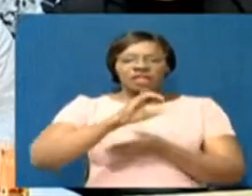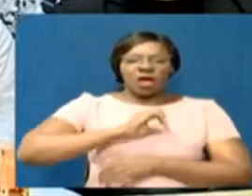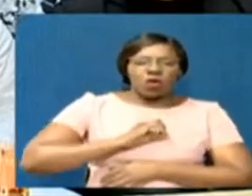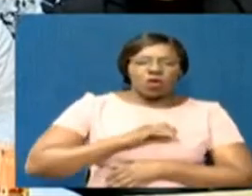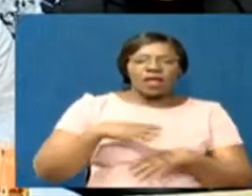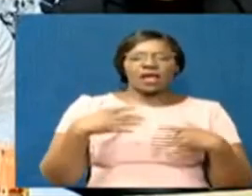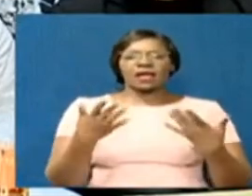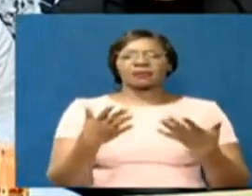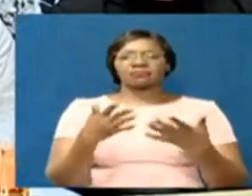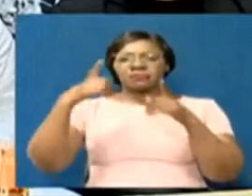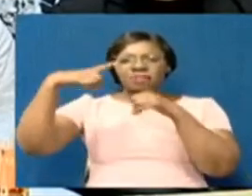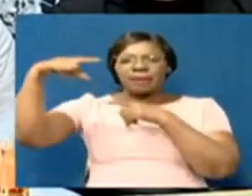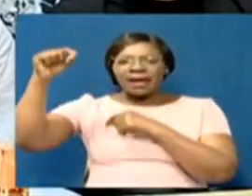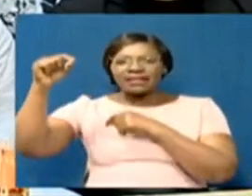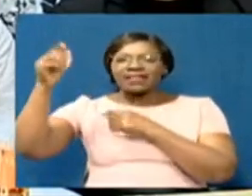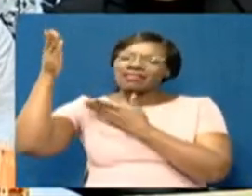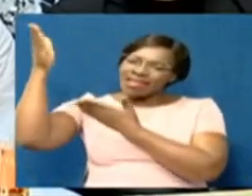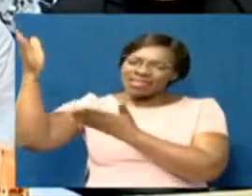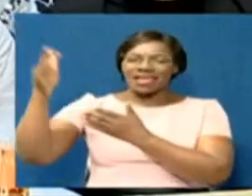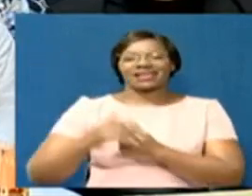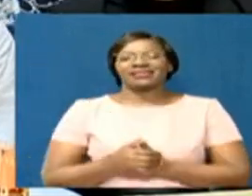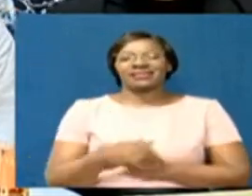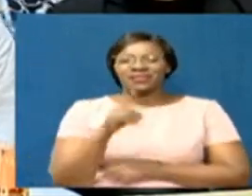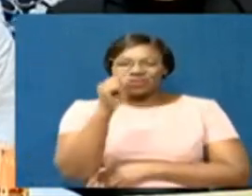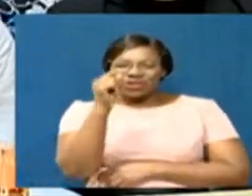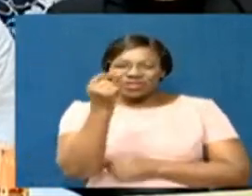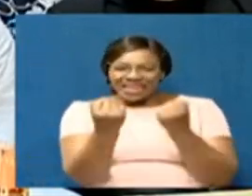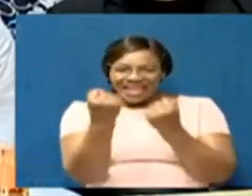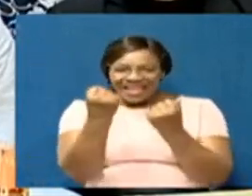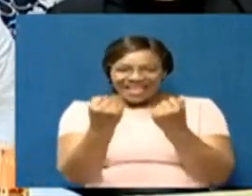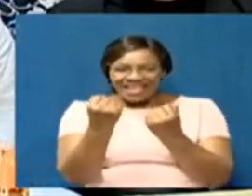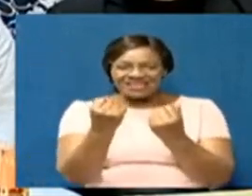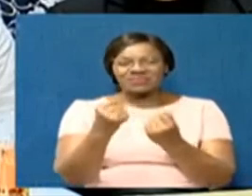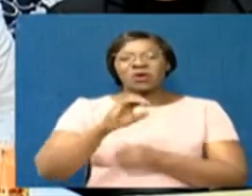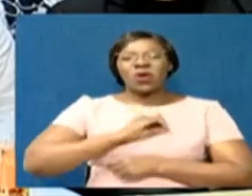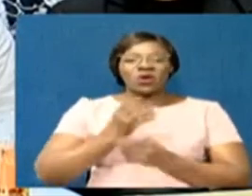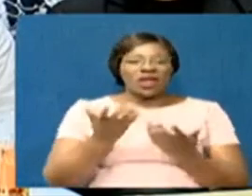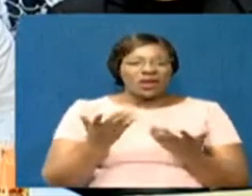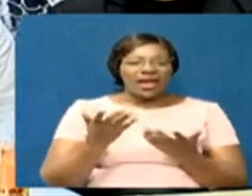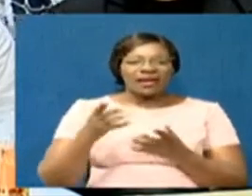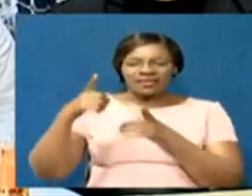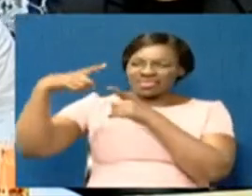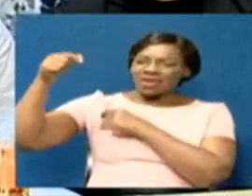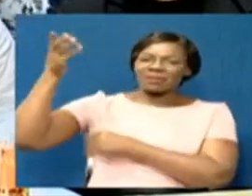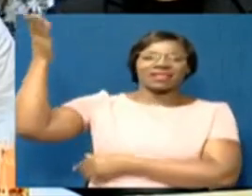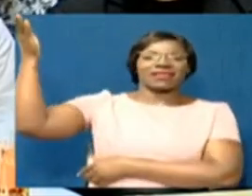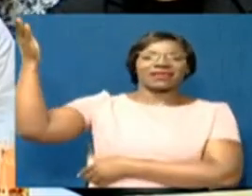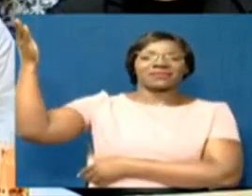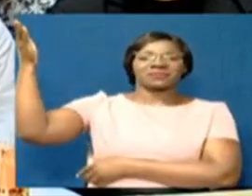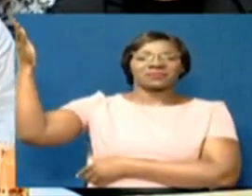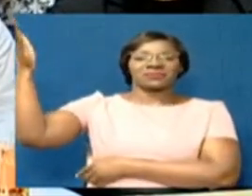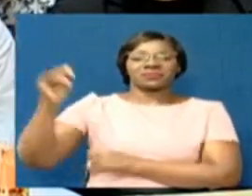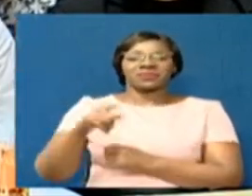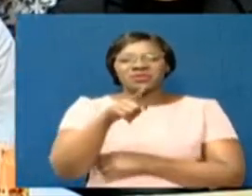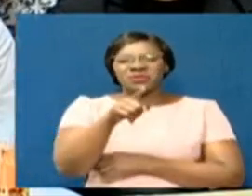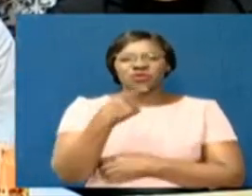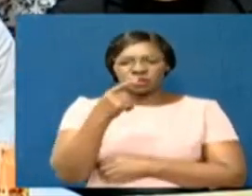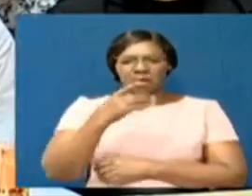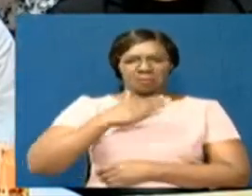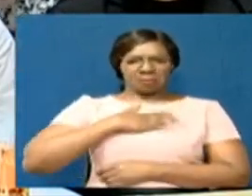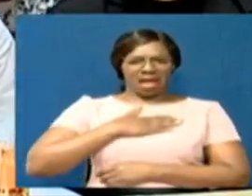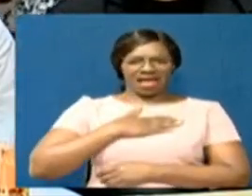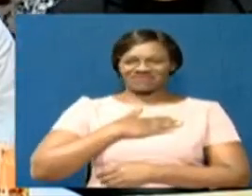in Japan. Is that Toyota? Their owners are in Japan. You can't claim this